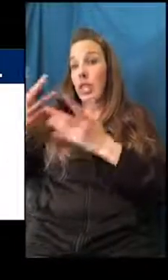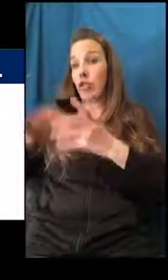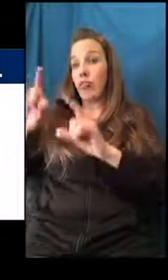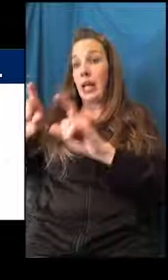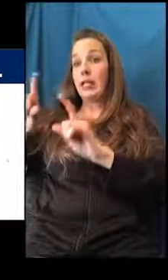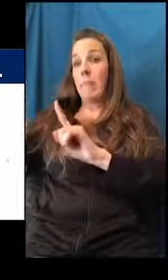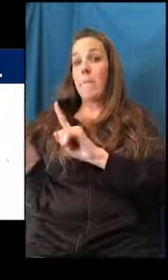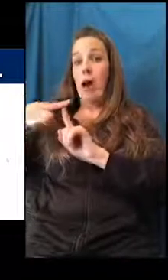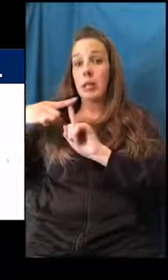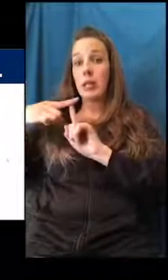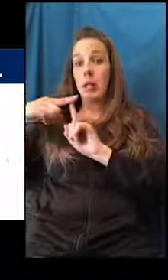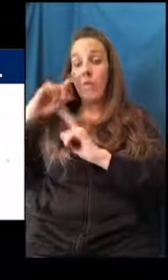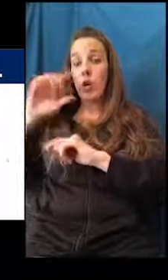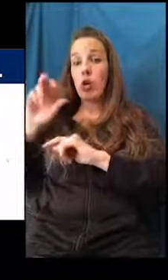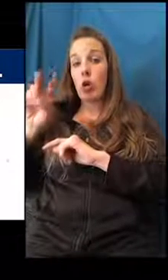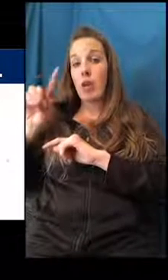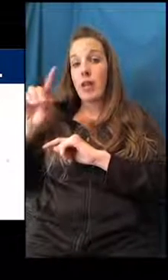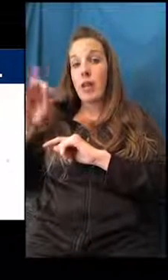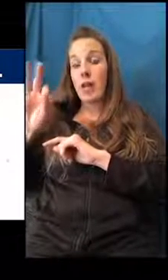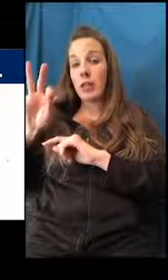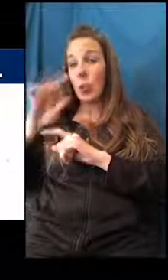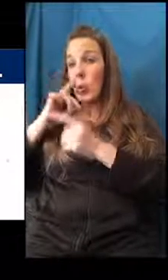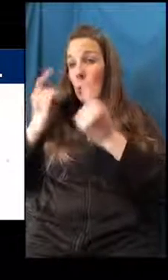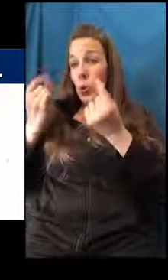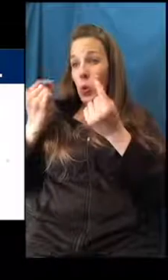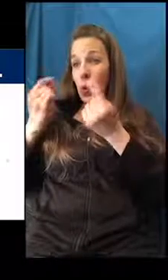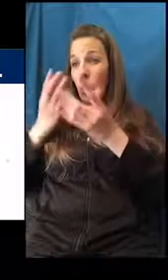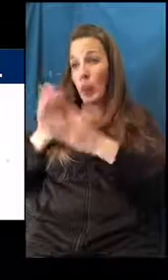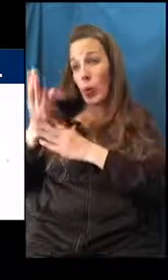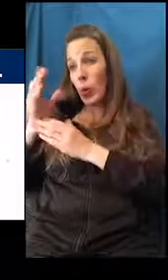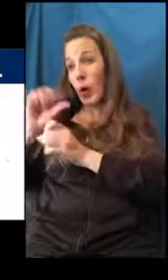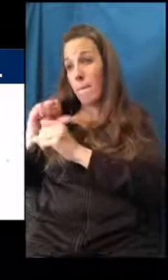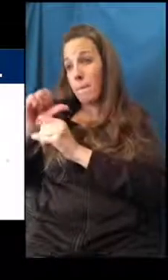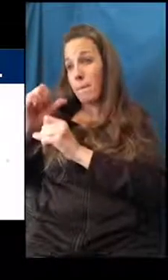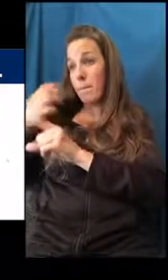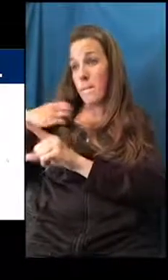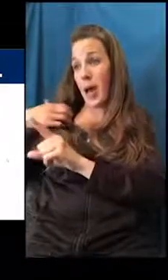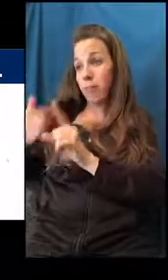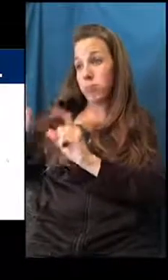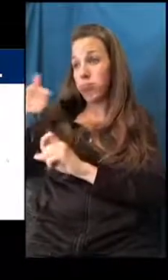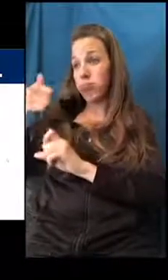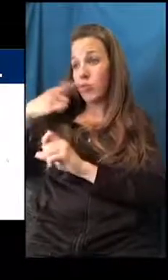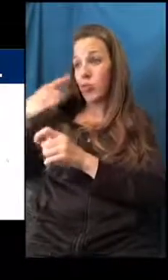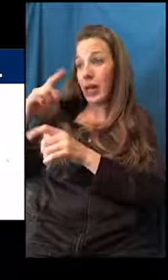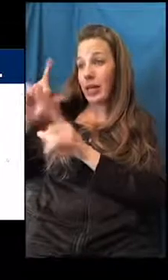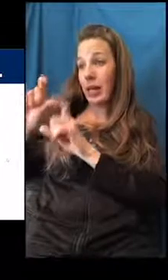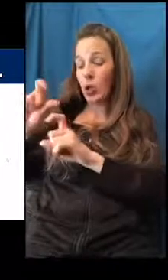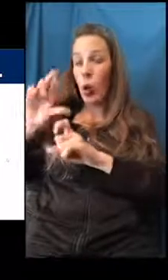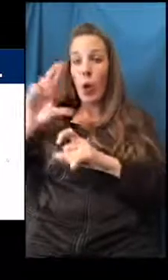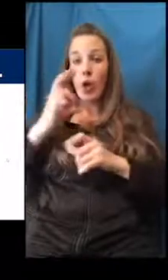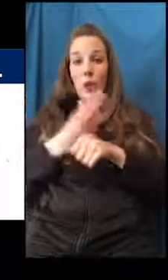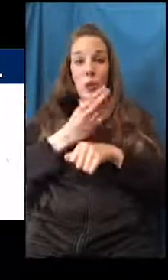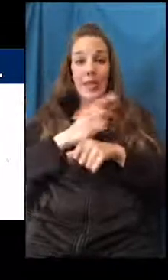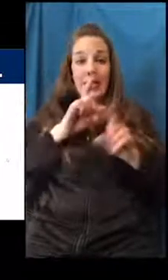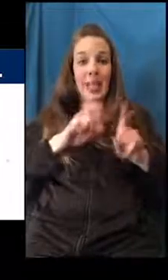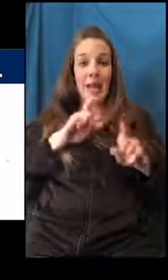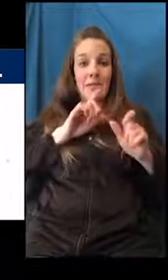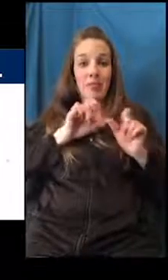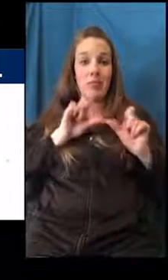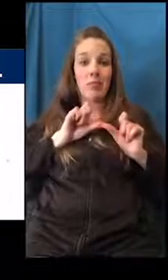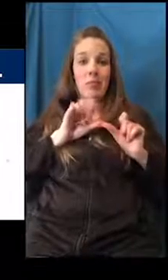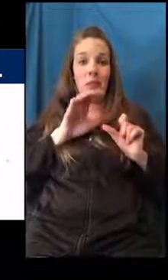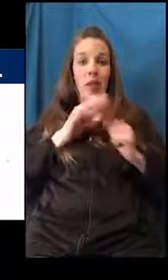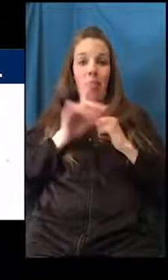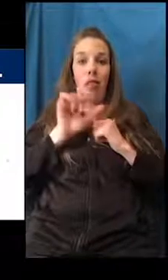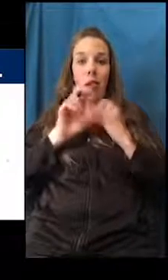COVID-19, do they need to go through their employer to get tested, or can they use a test site in Linn County?